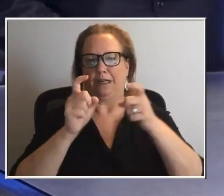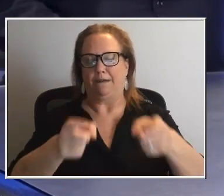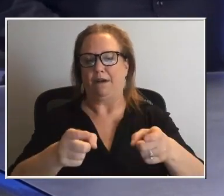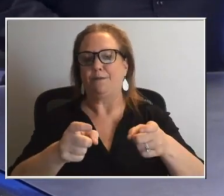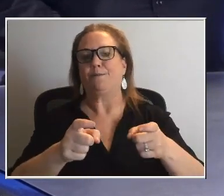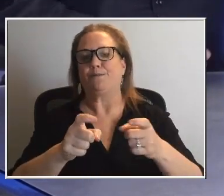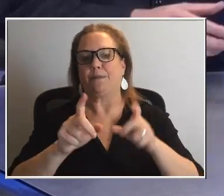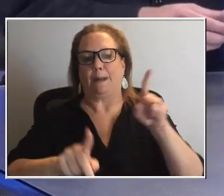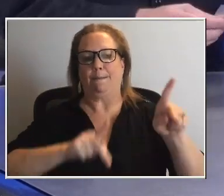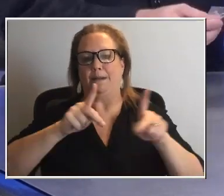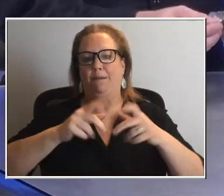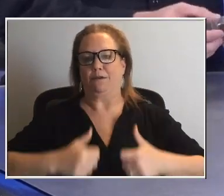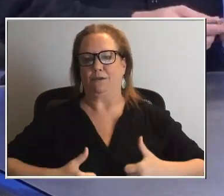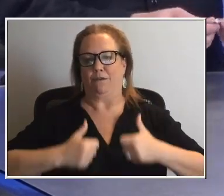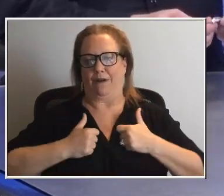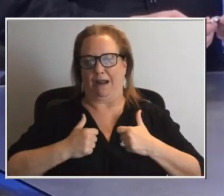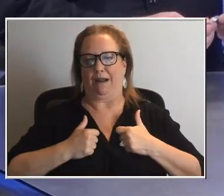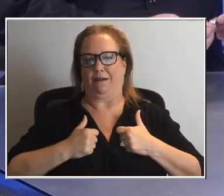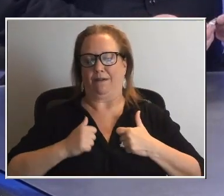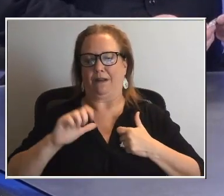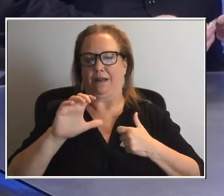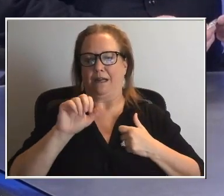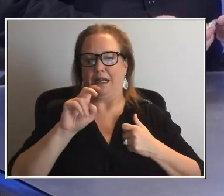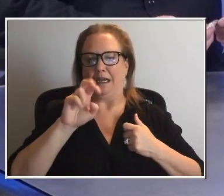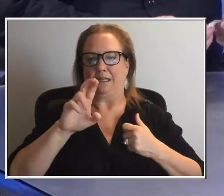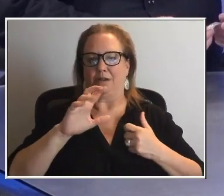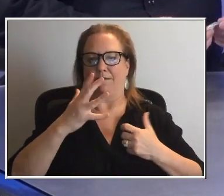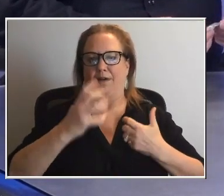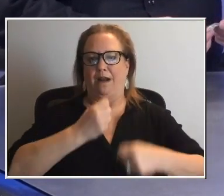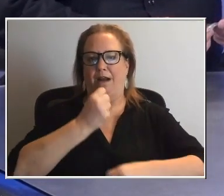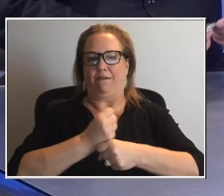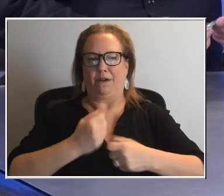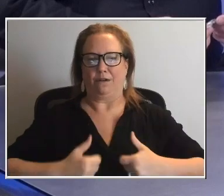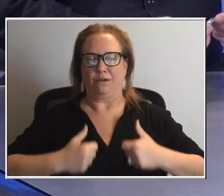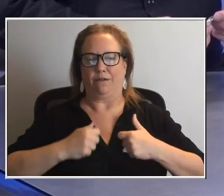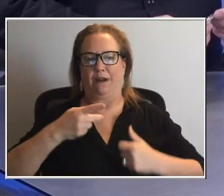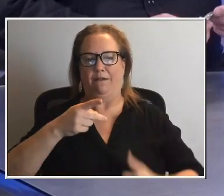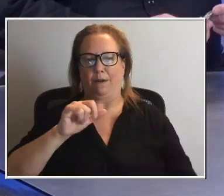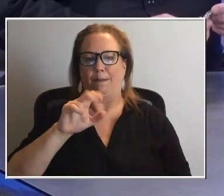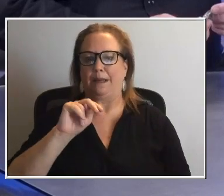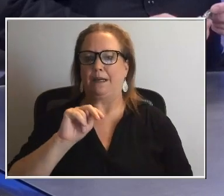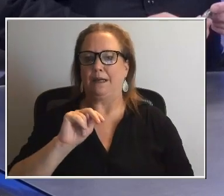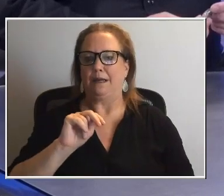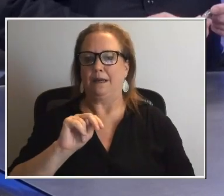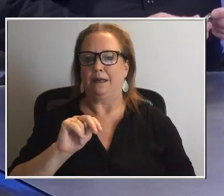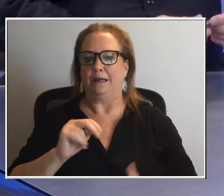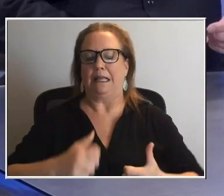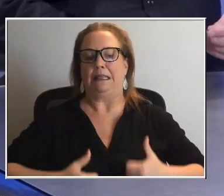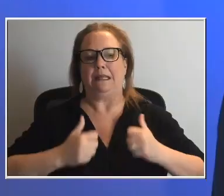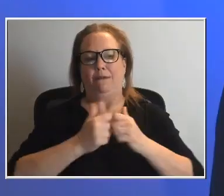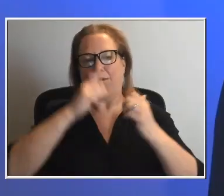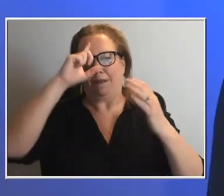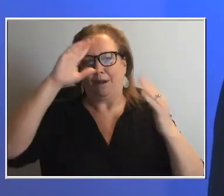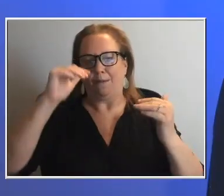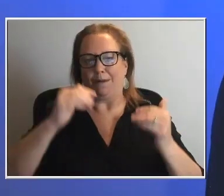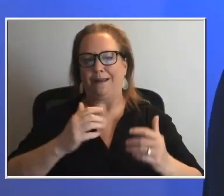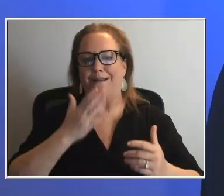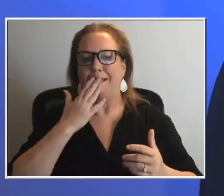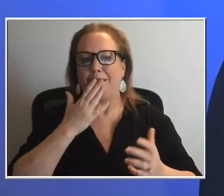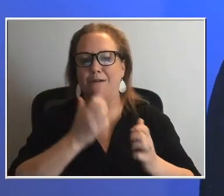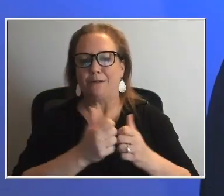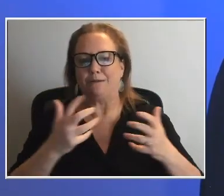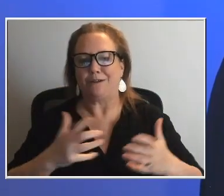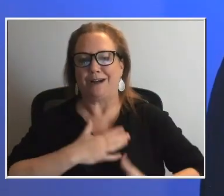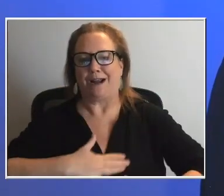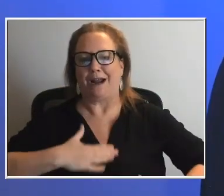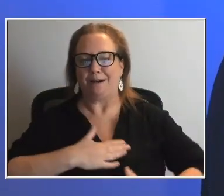people who have survived this a 5-year survivor pin. So Well, it says, living with hope. Thank you so much. I appreciate